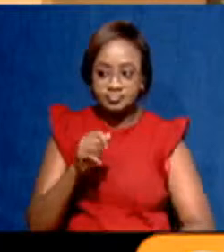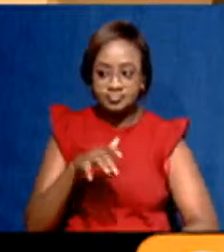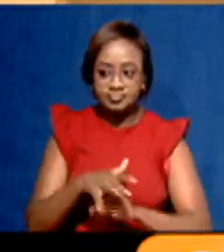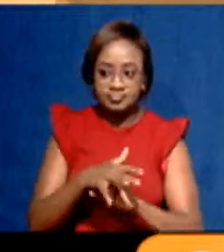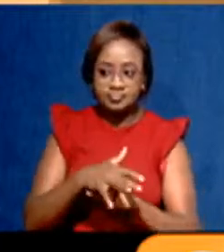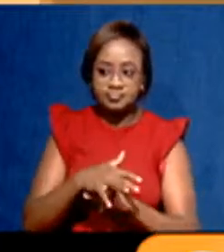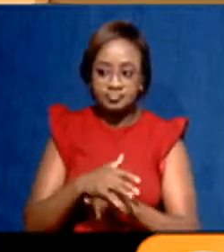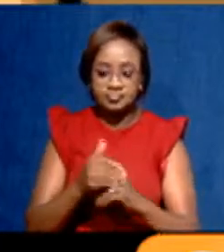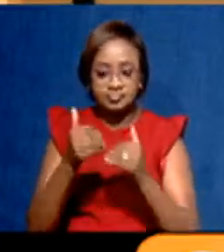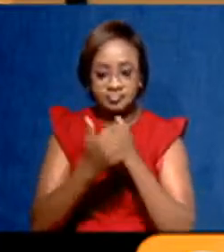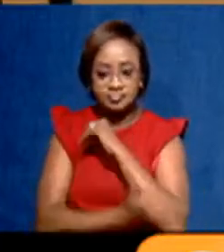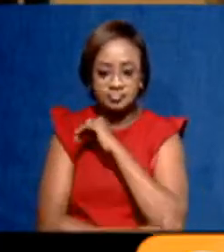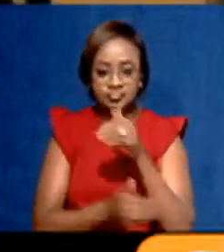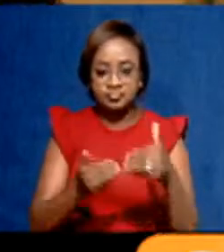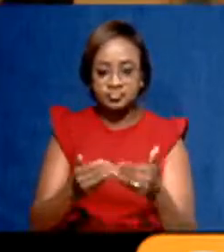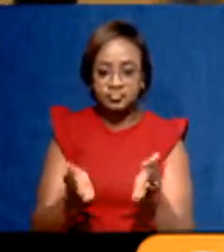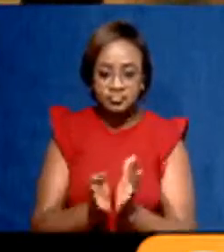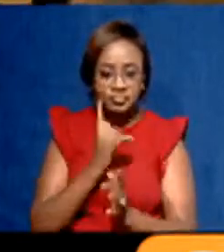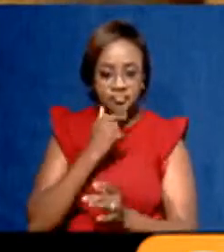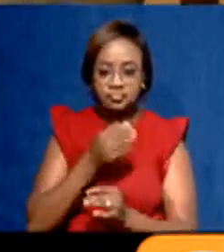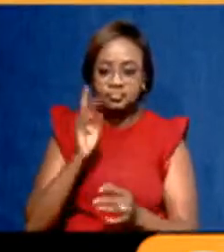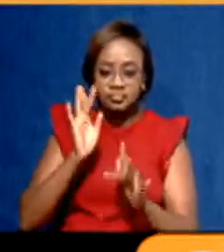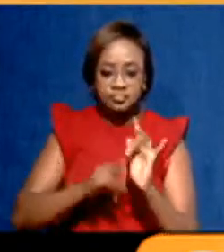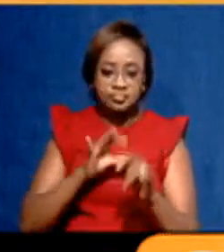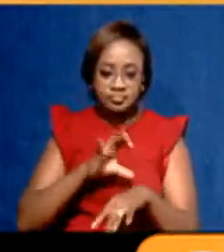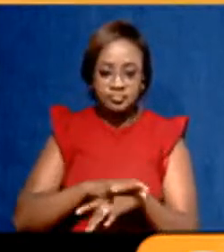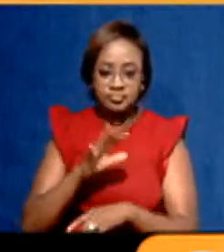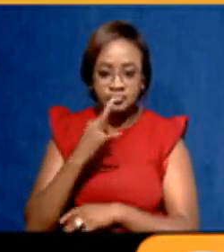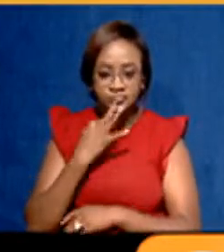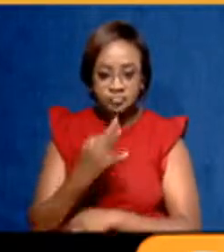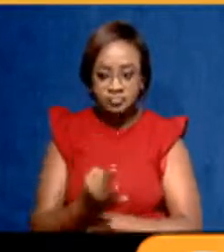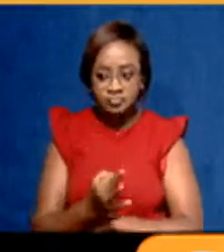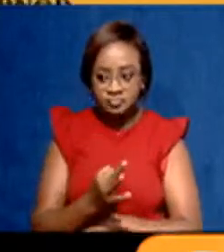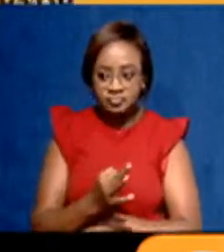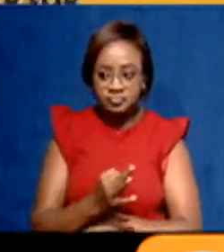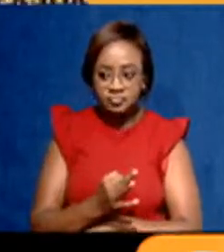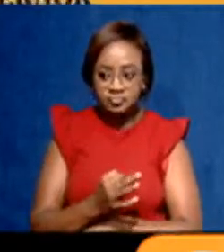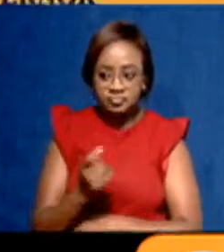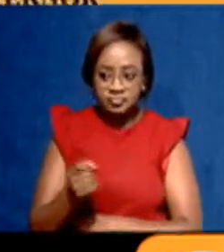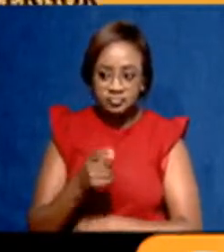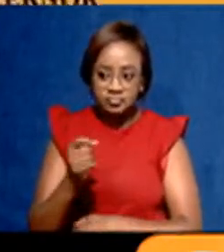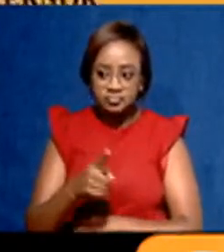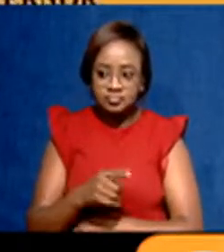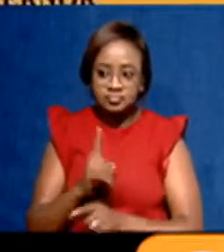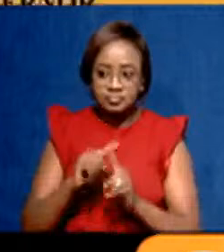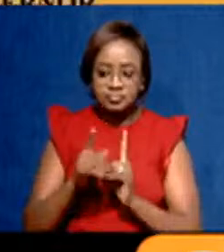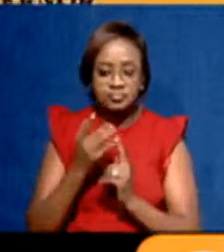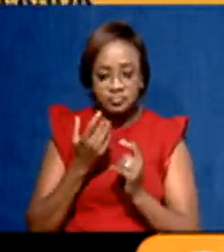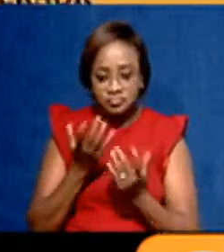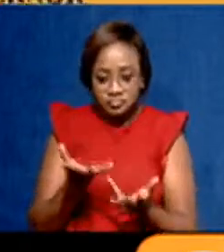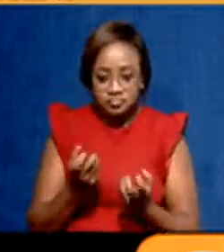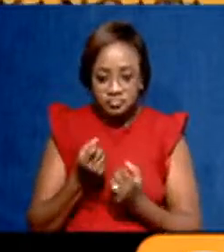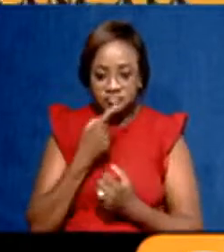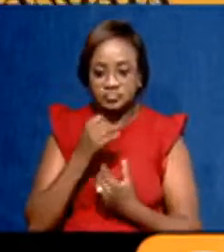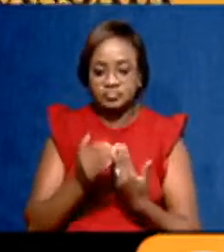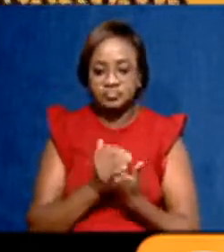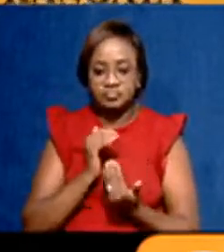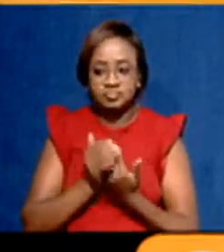the poor families who can't afford the 300 shillings per month, which is being proposed by SHIFT. Governor,